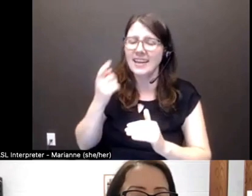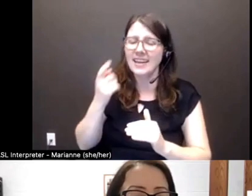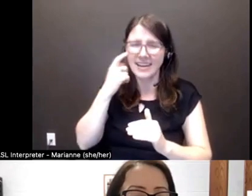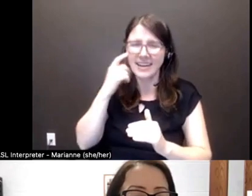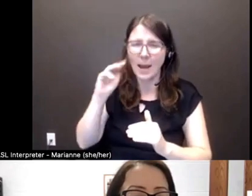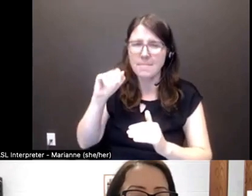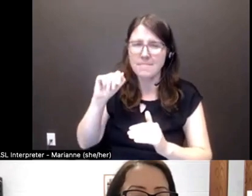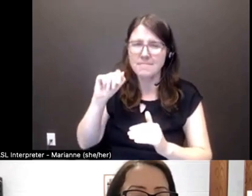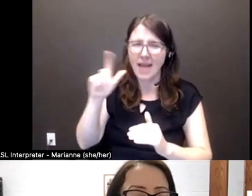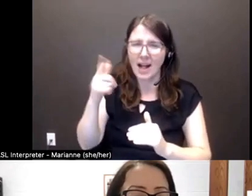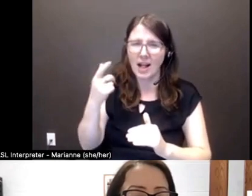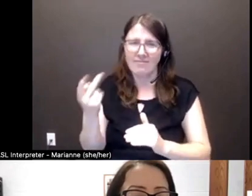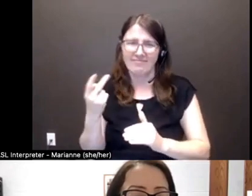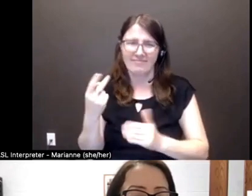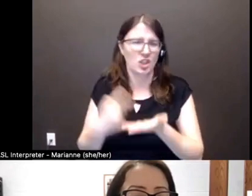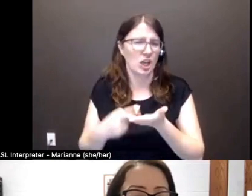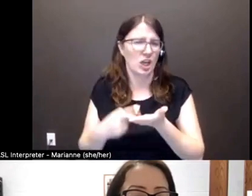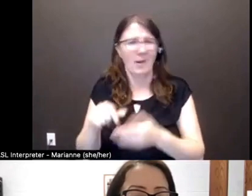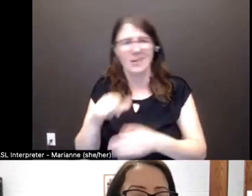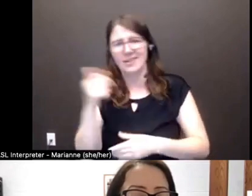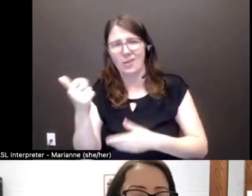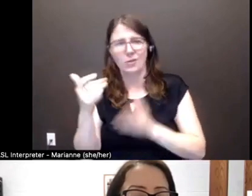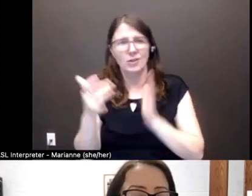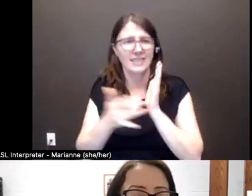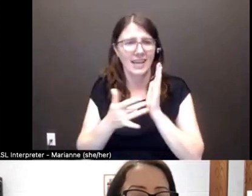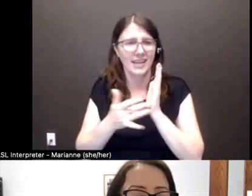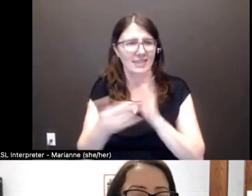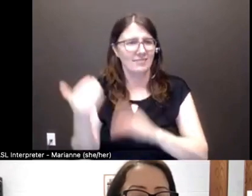during our work with Eventbrite,